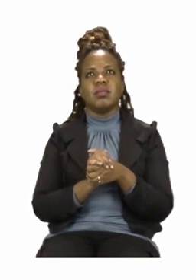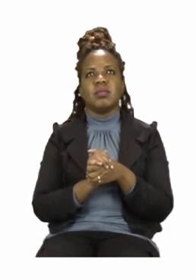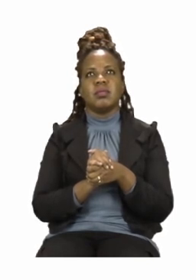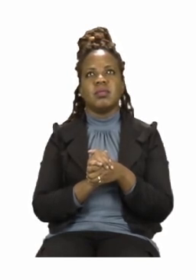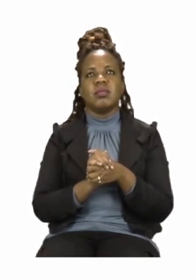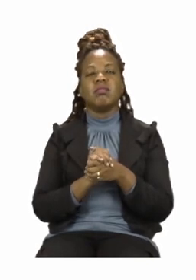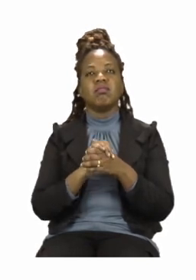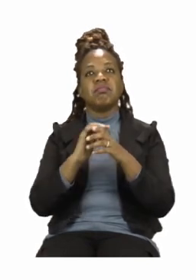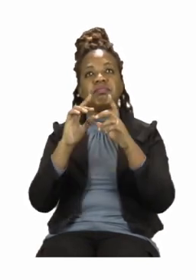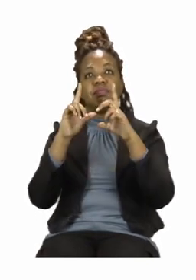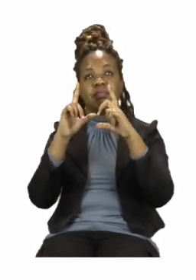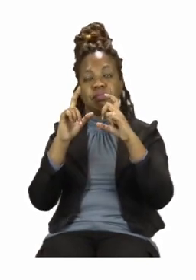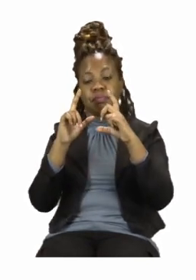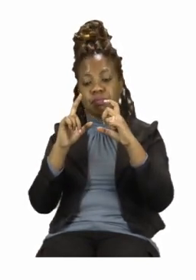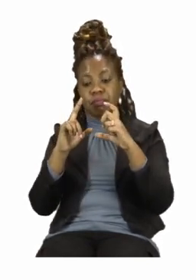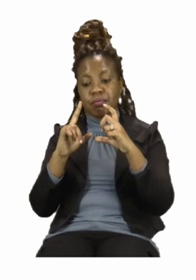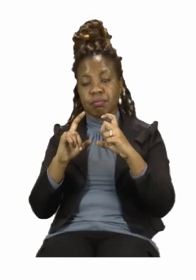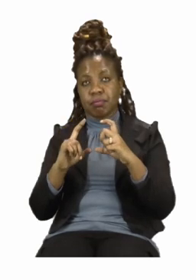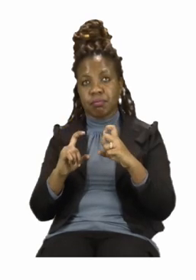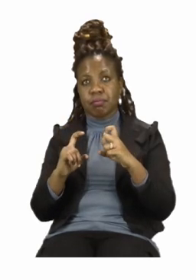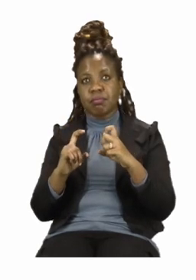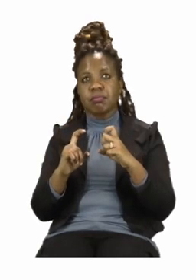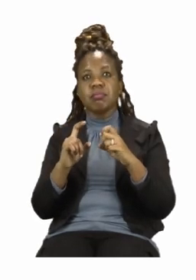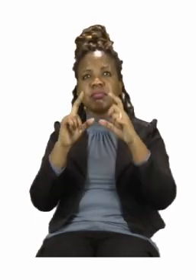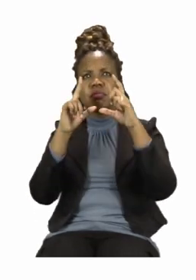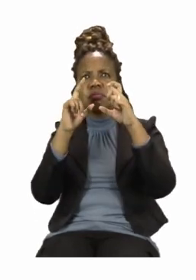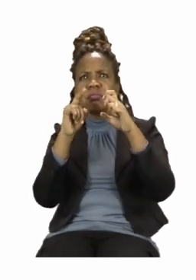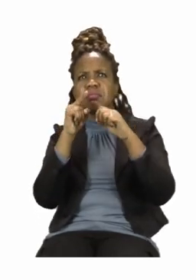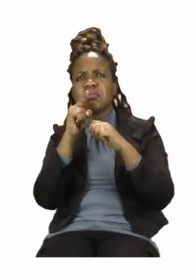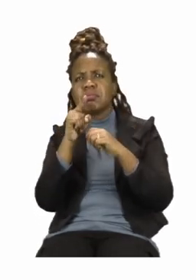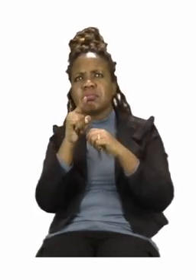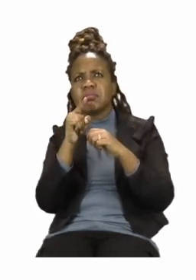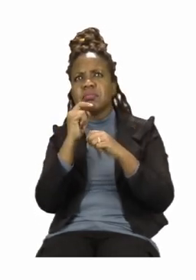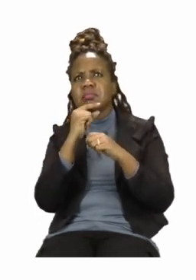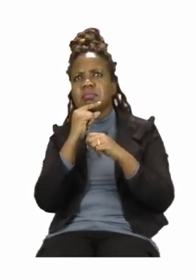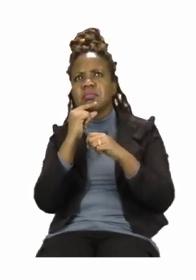see? The word we are looking for is